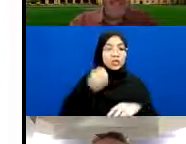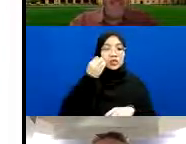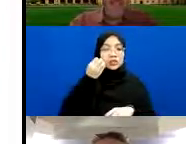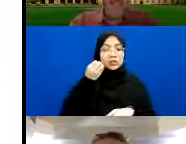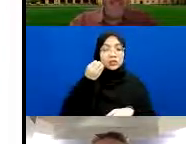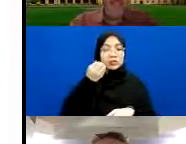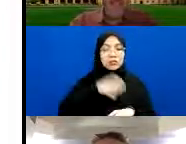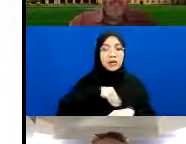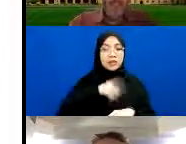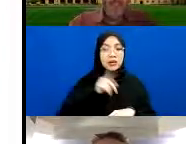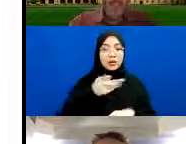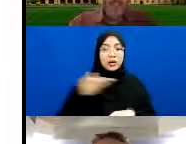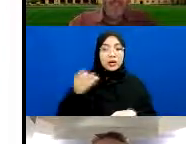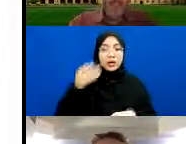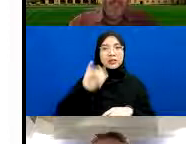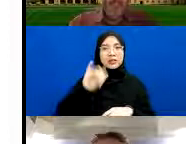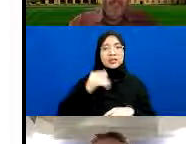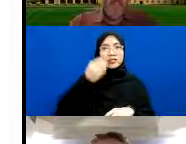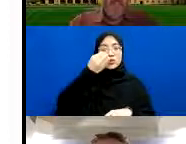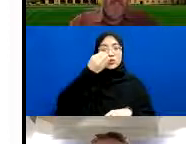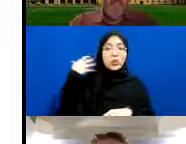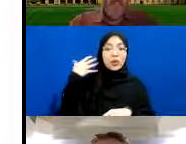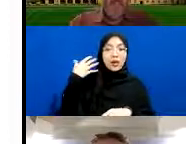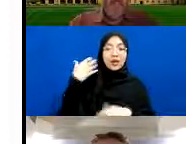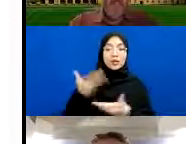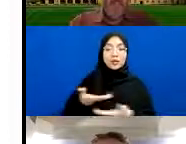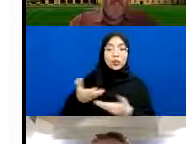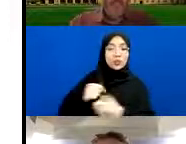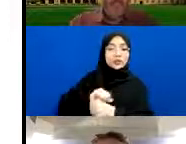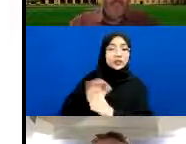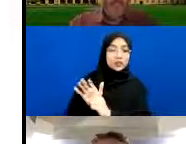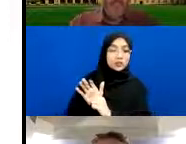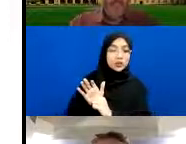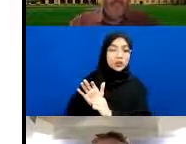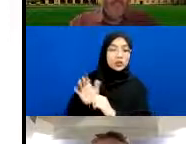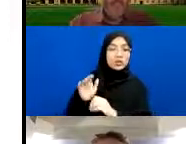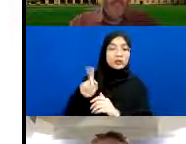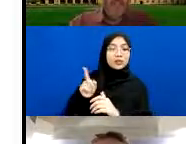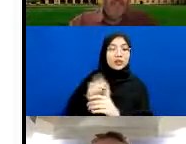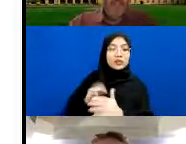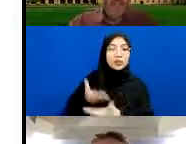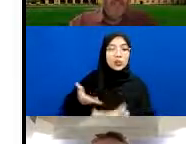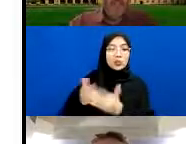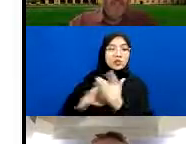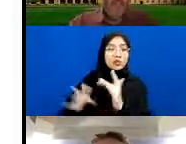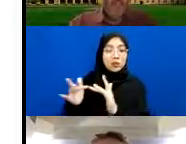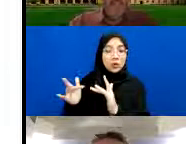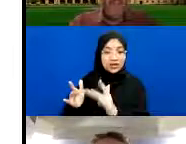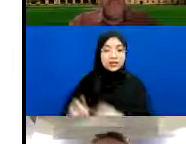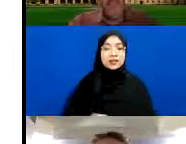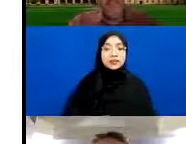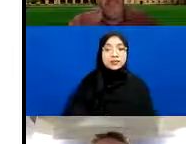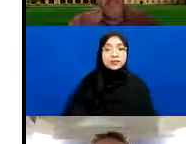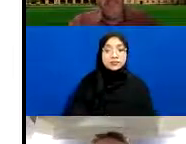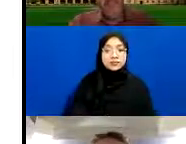last group to be considered after arrangements had been made for the rest of the class. More research is needed to find